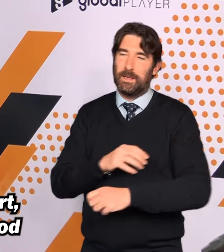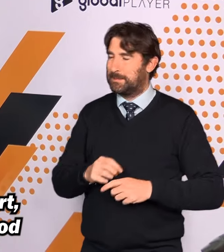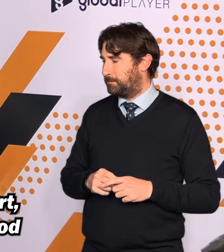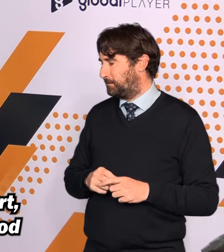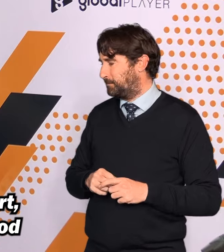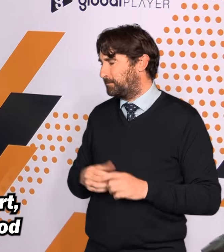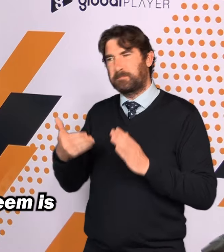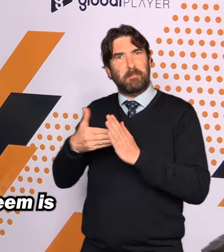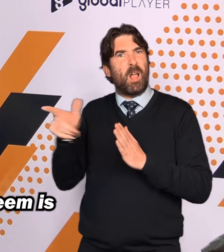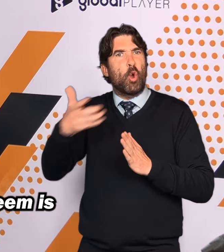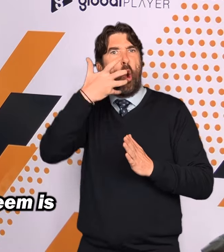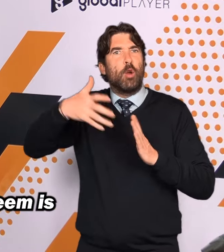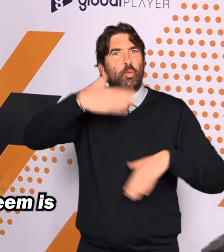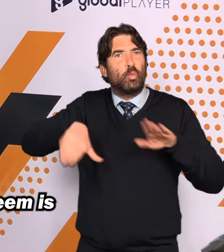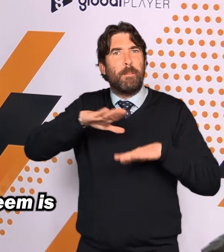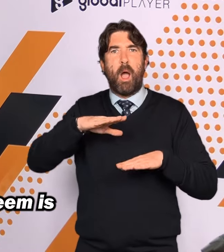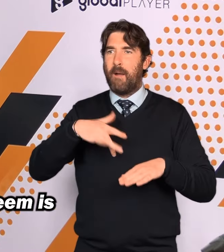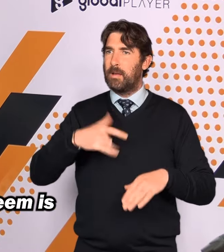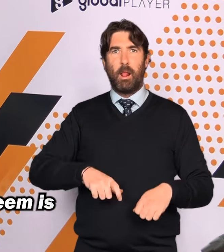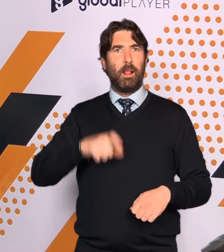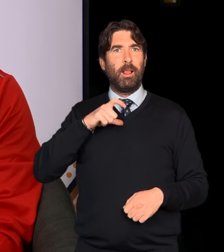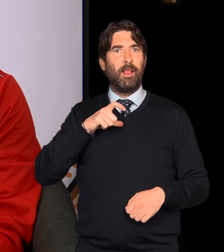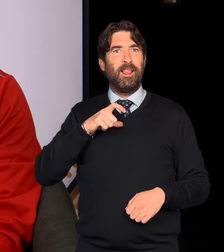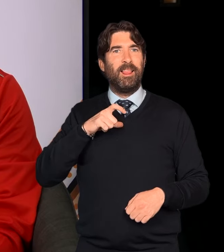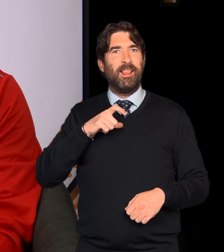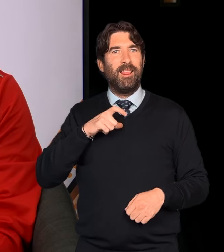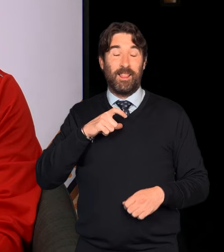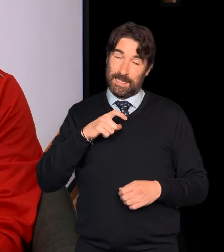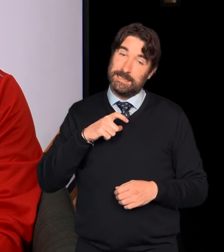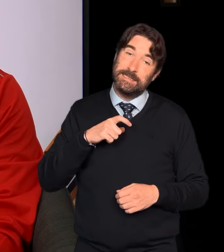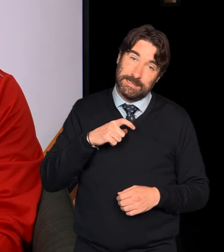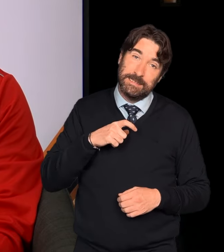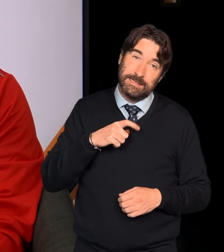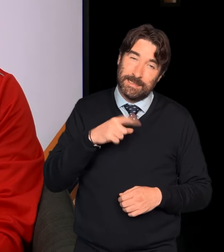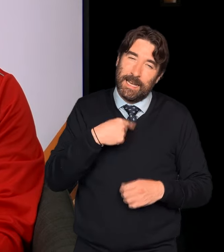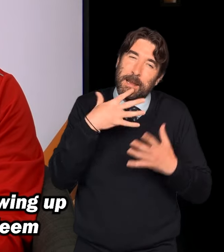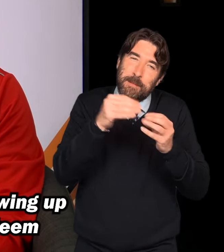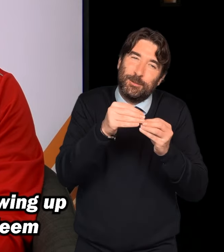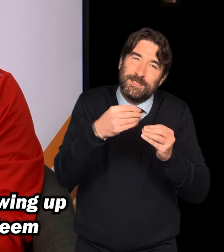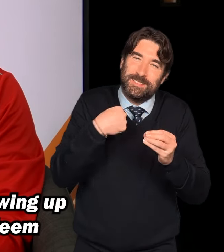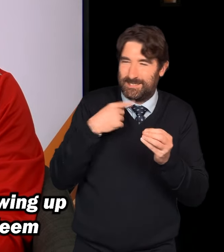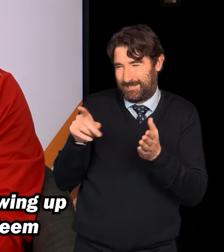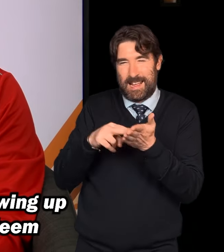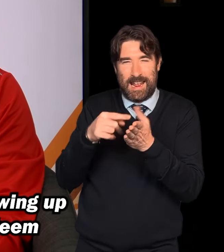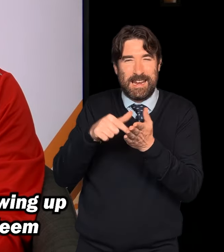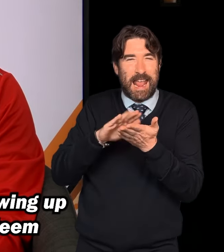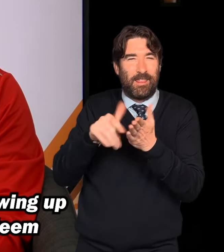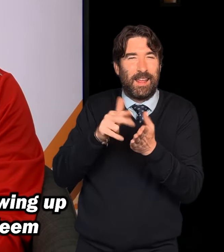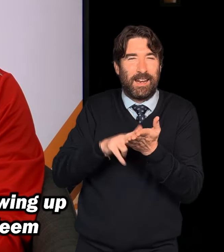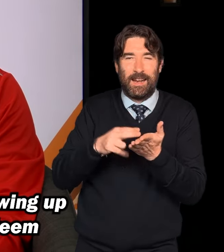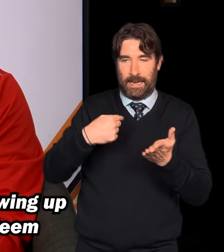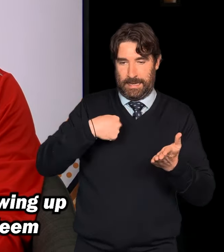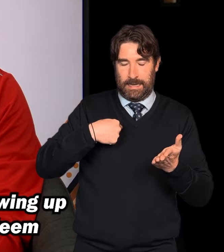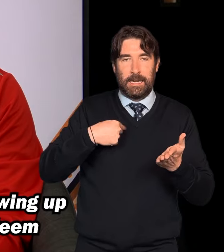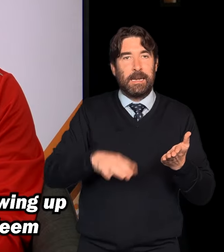when you feel you're good at something, your self-esteem is given such a boost. Exactly. Yeah. So obviously, yeah, like I mentioned before, growing up, and